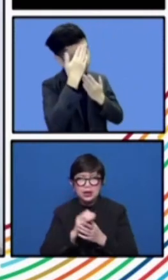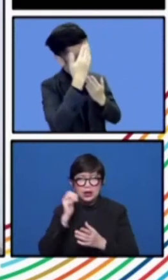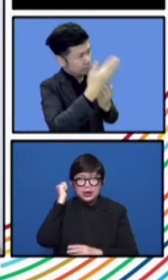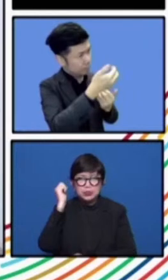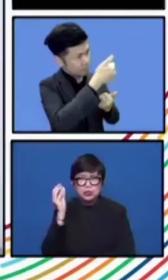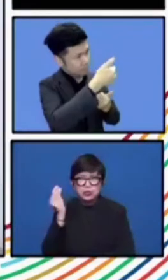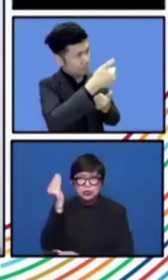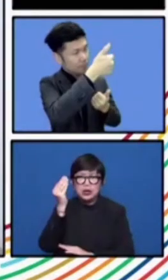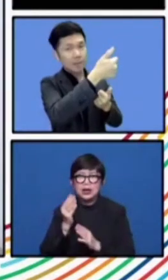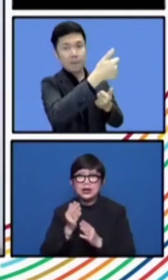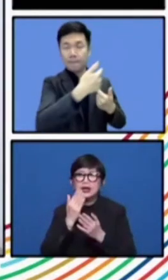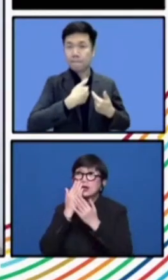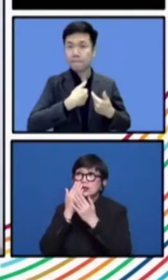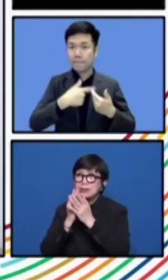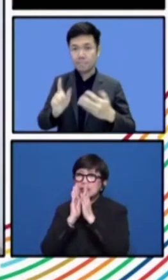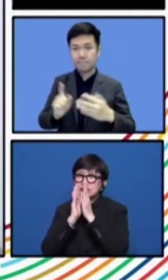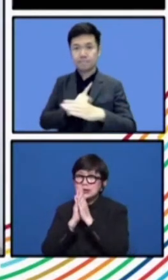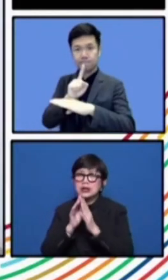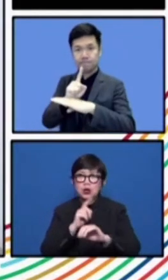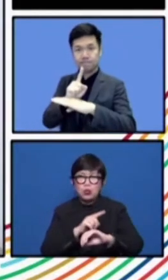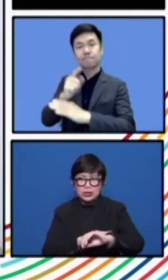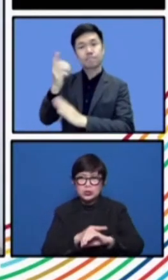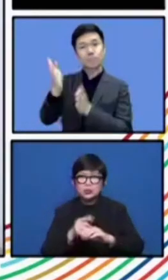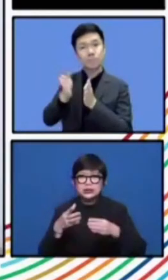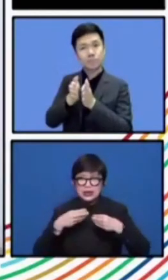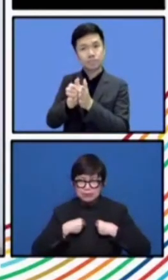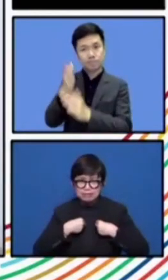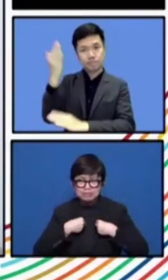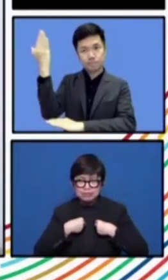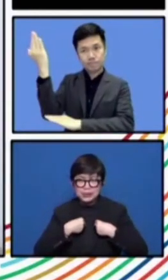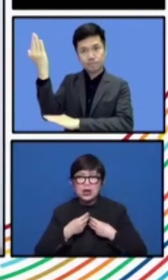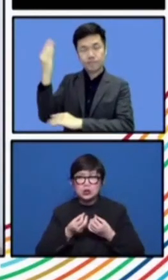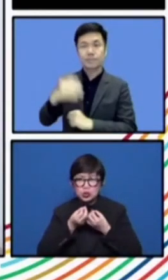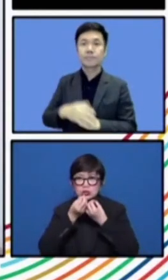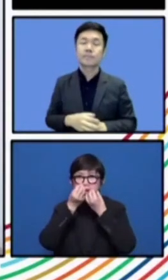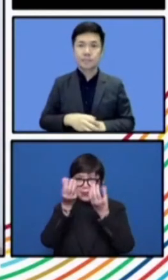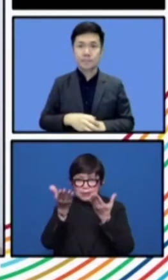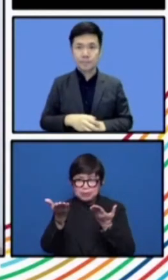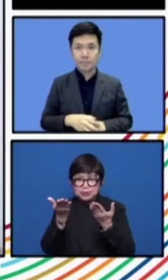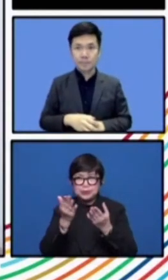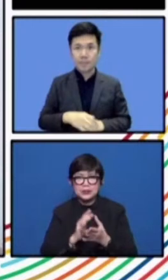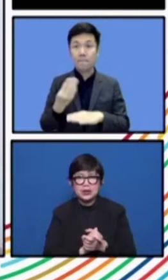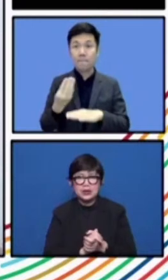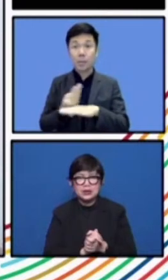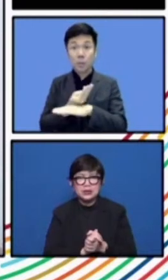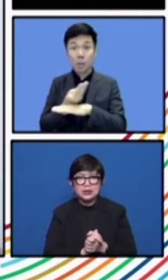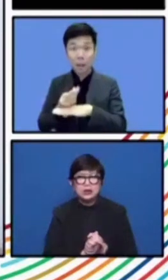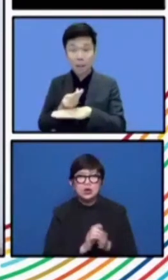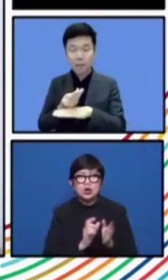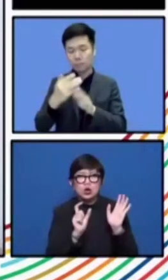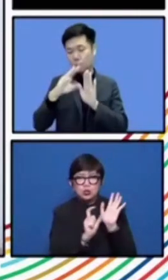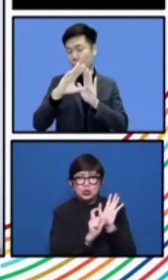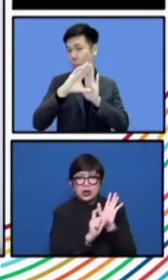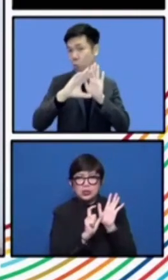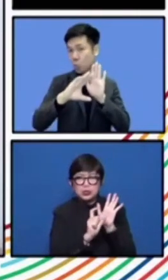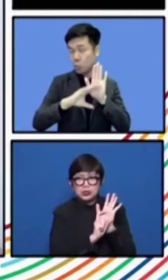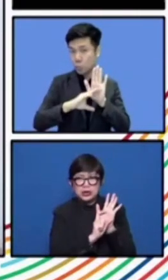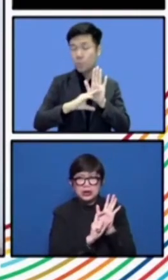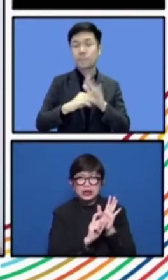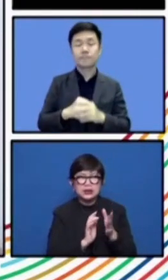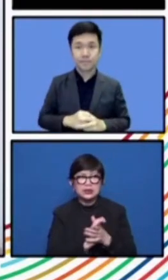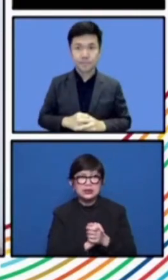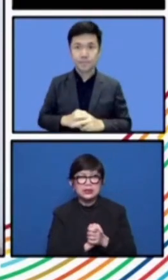allowing me time for my intervention the constitution of the Republic of the Marshall Islands provides that no treaty